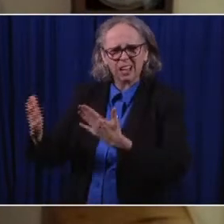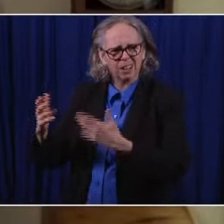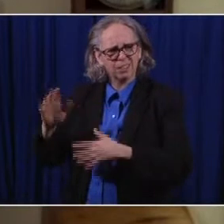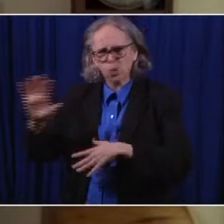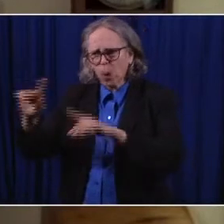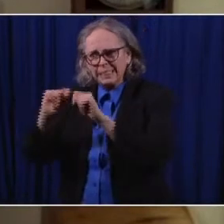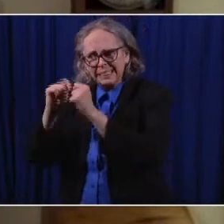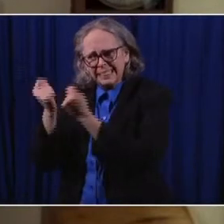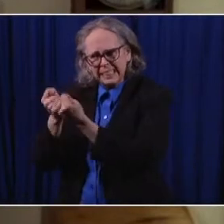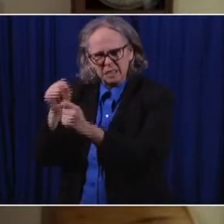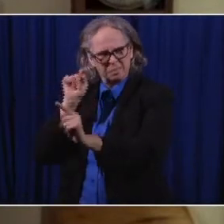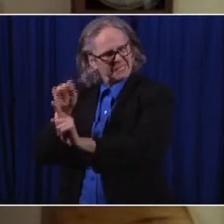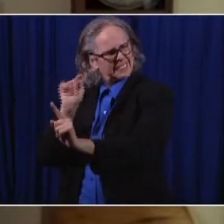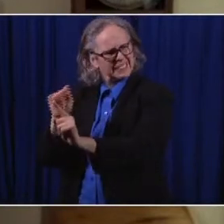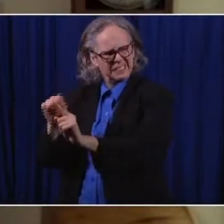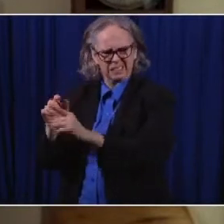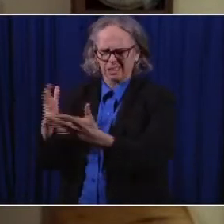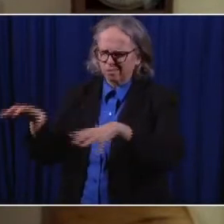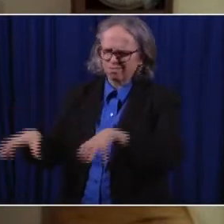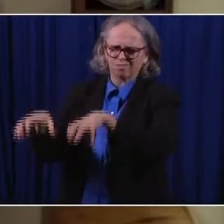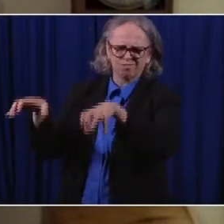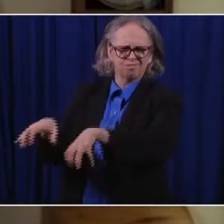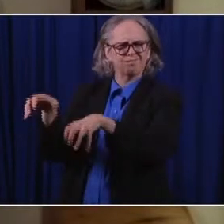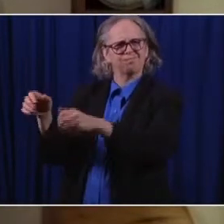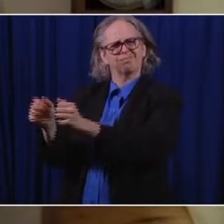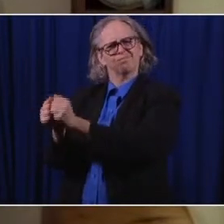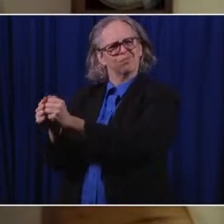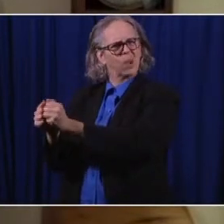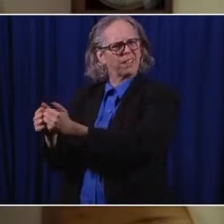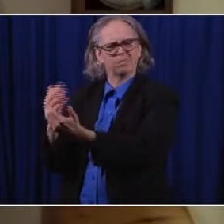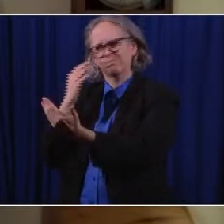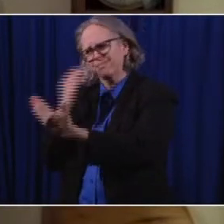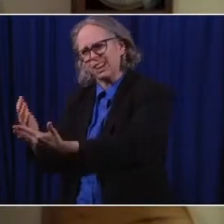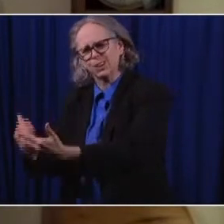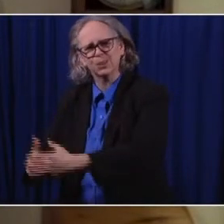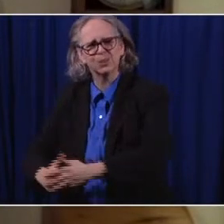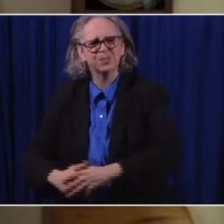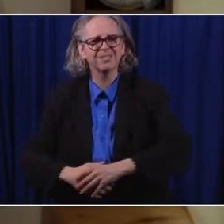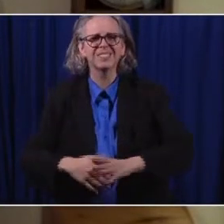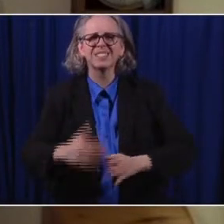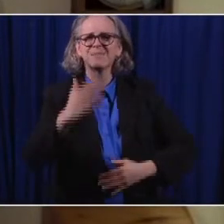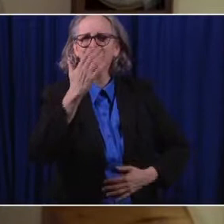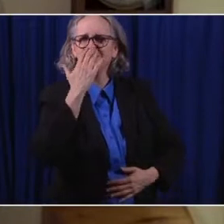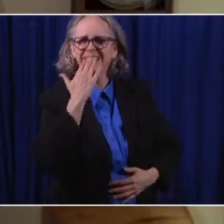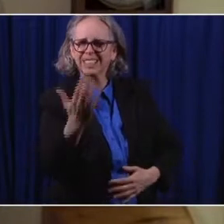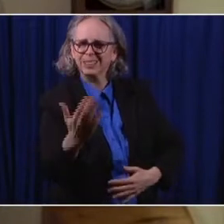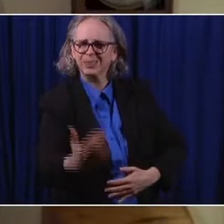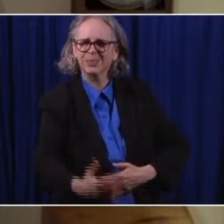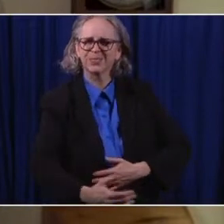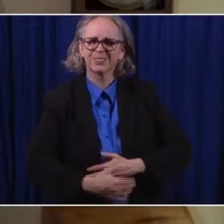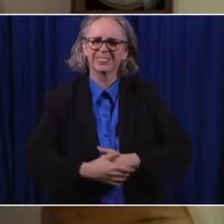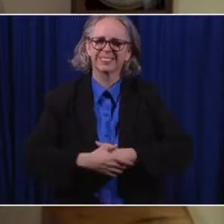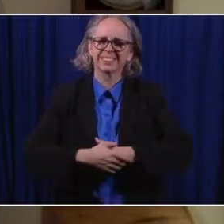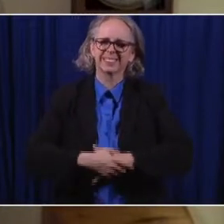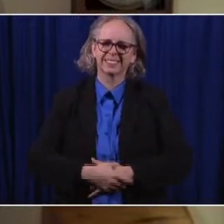hospital for everything that you do. We're very, very grateful. Thank you, sir. Thank you, doctor.